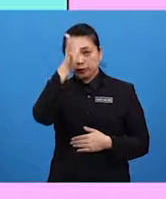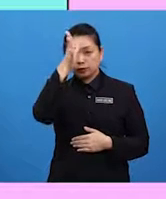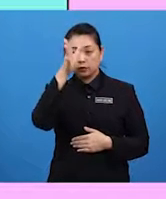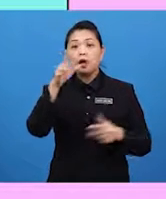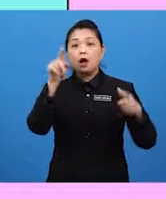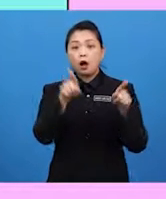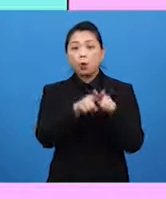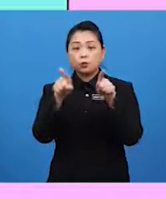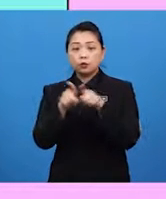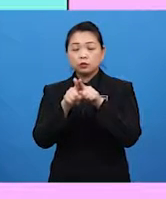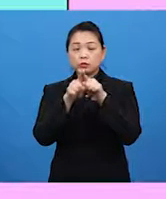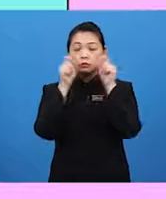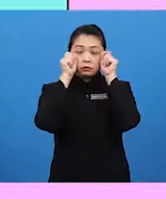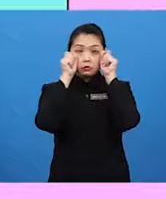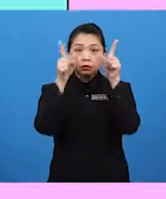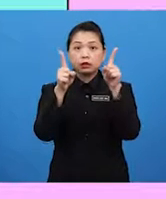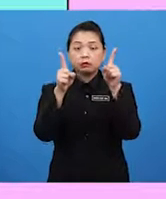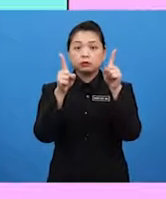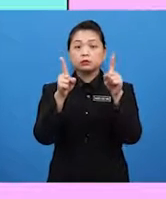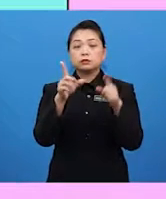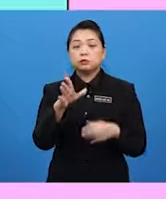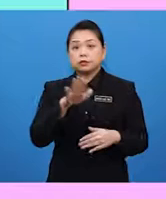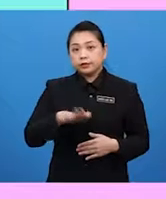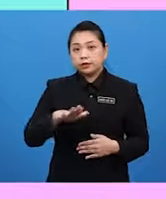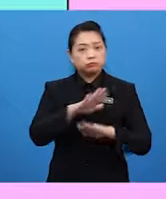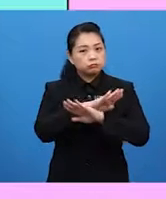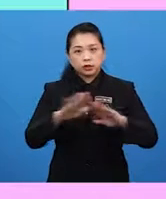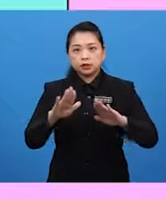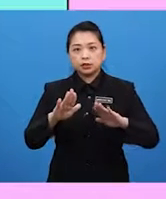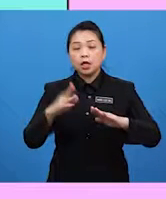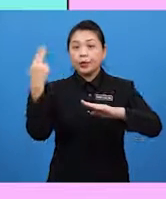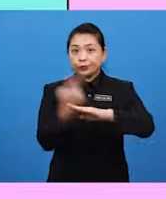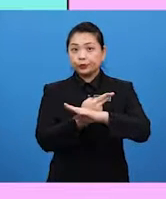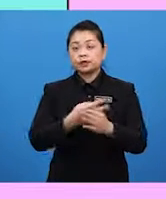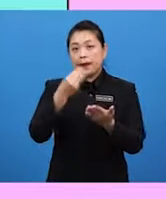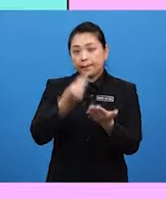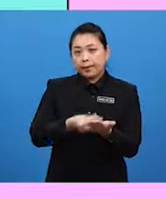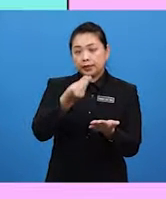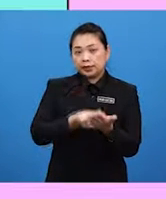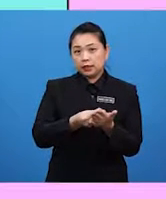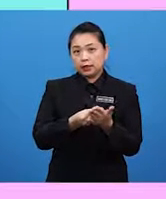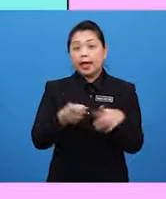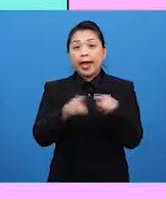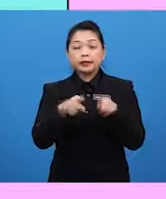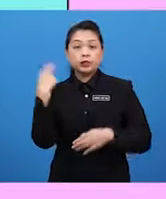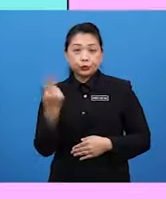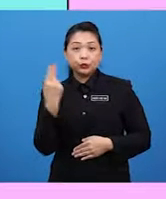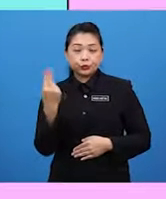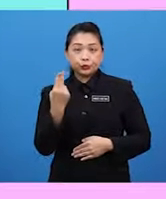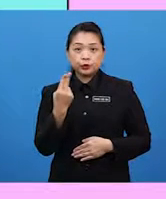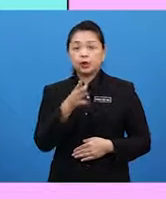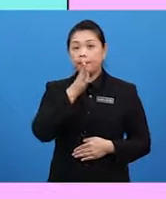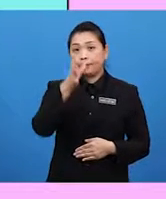to know that the child did not spend his money for lunch that day as he usually does. The parent